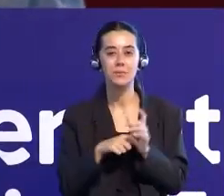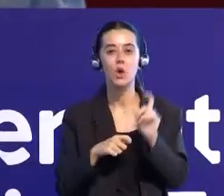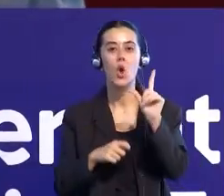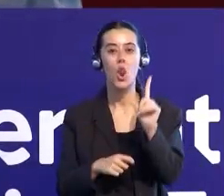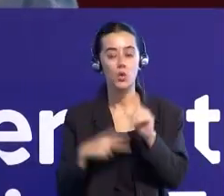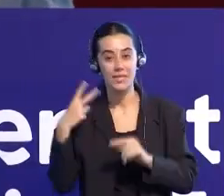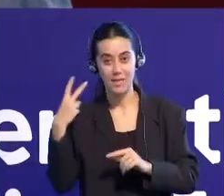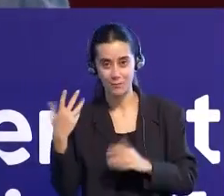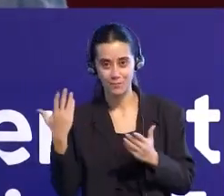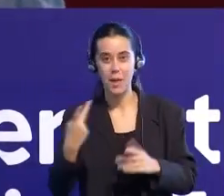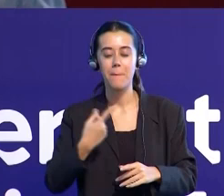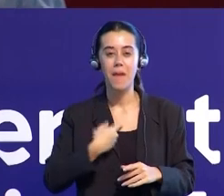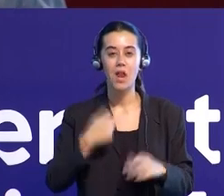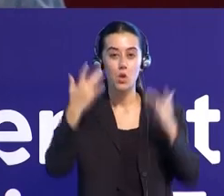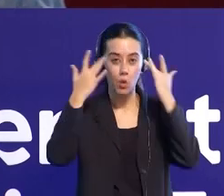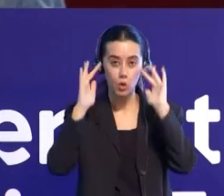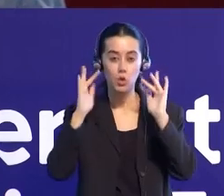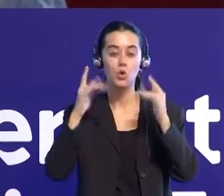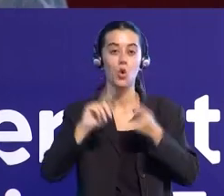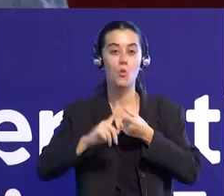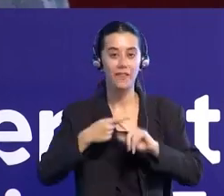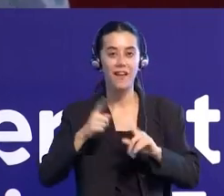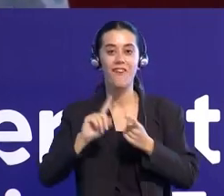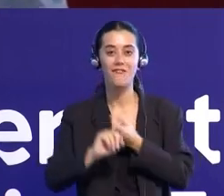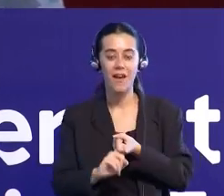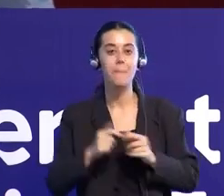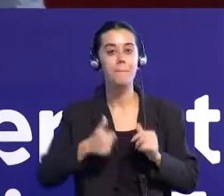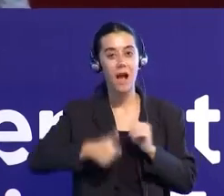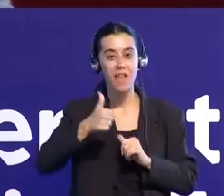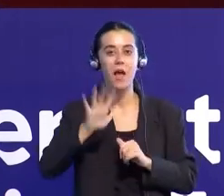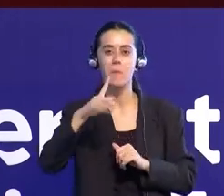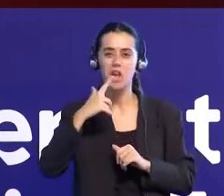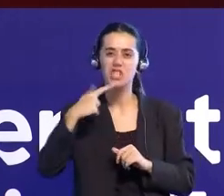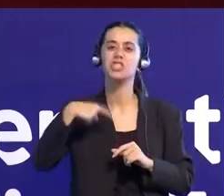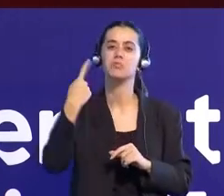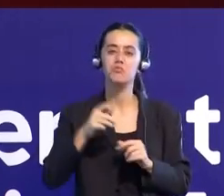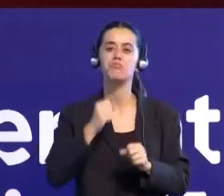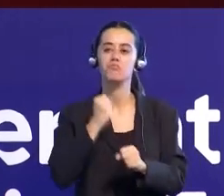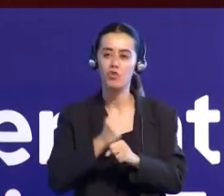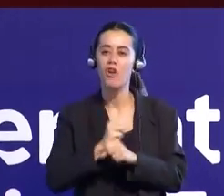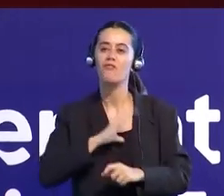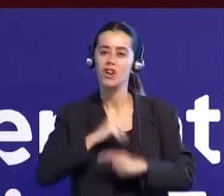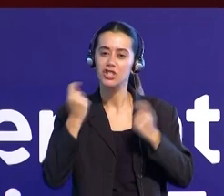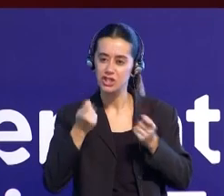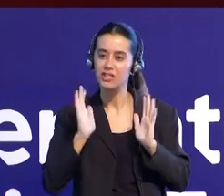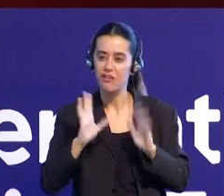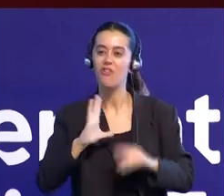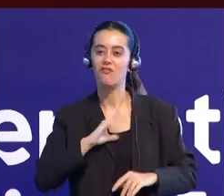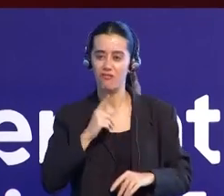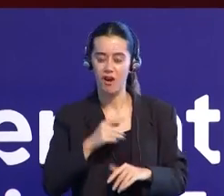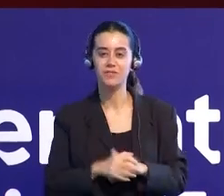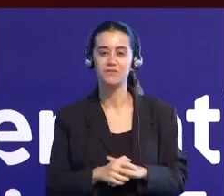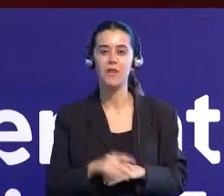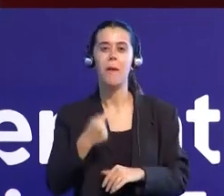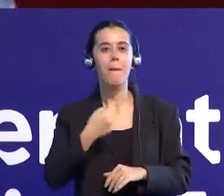of Ukraine for almost 5 years. And I have seen the boom of creative industries and